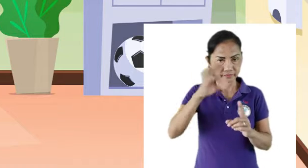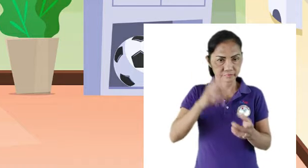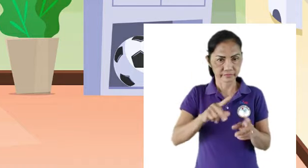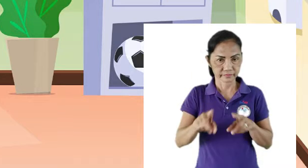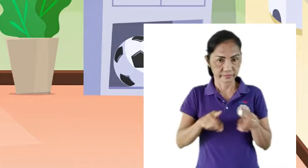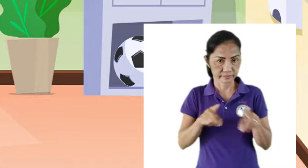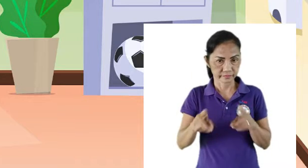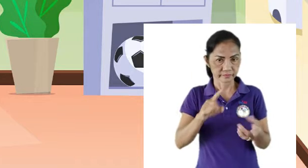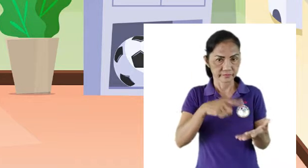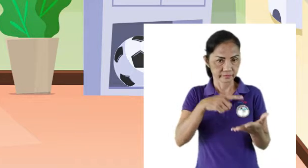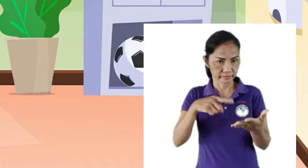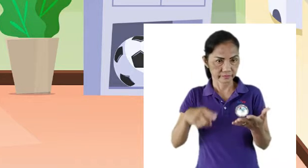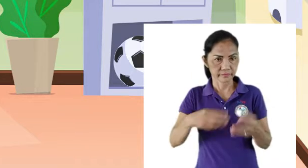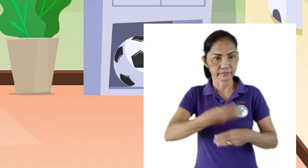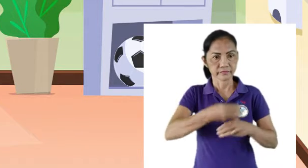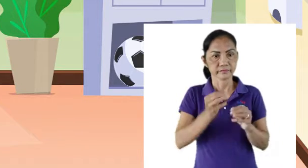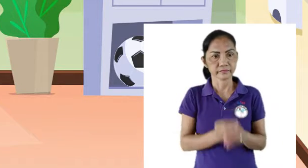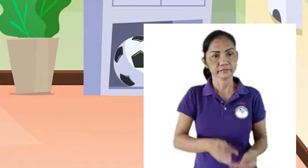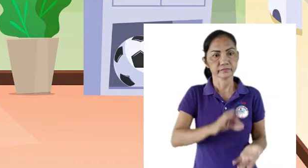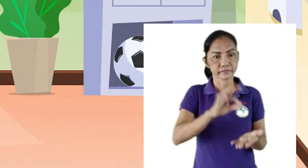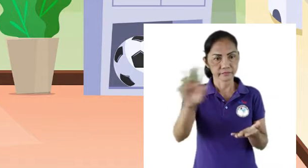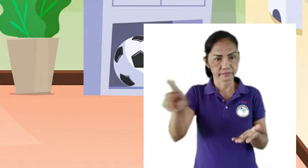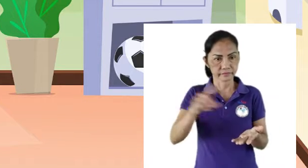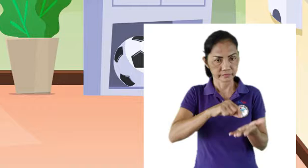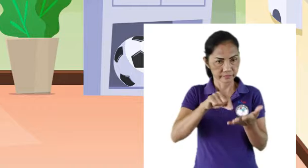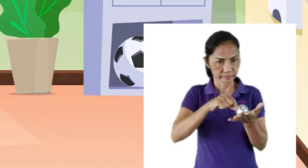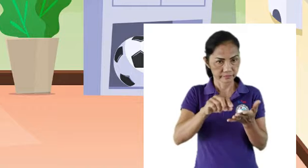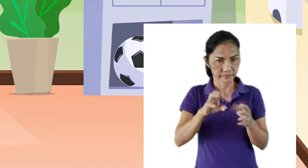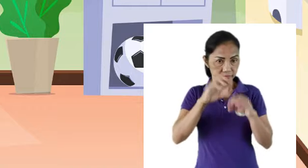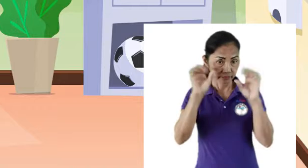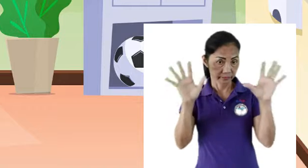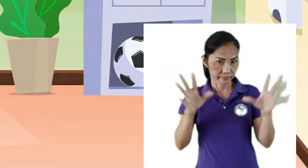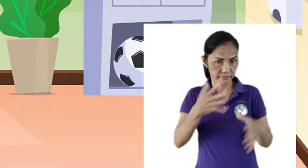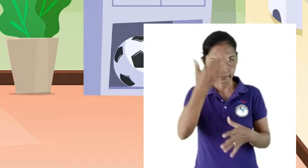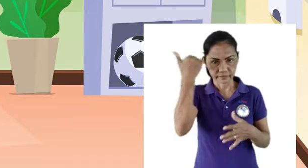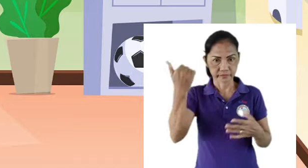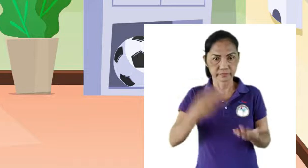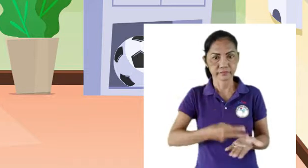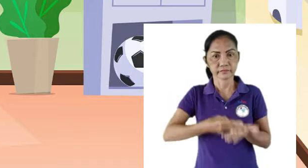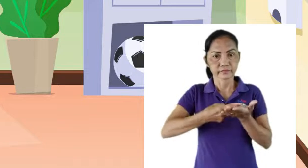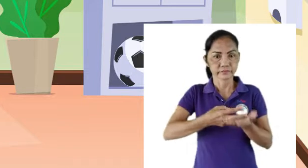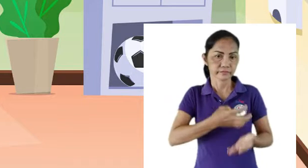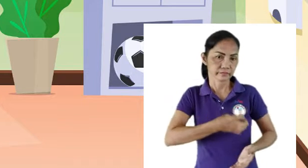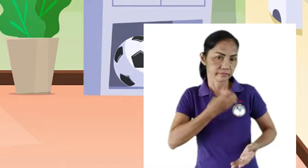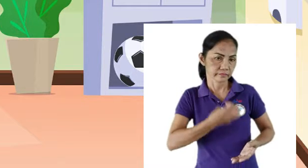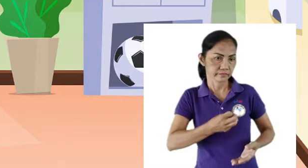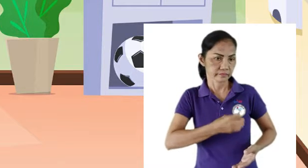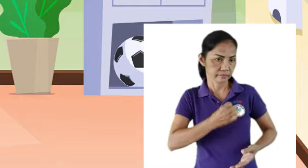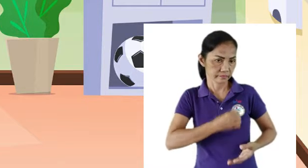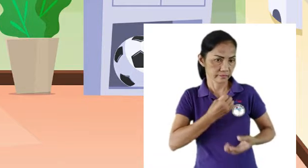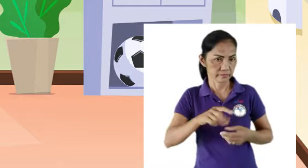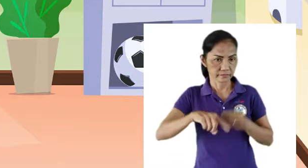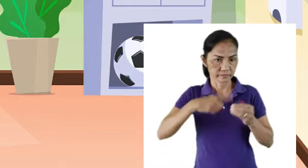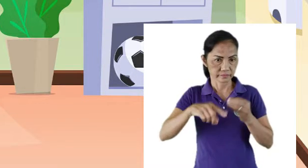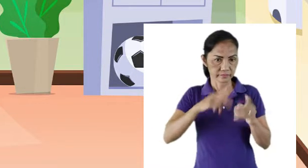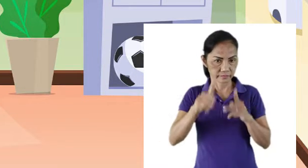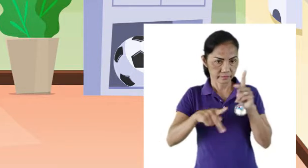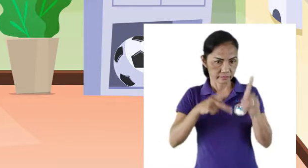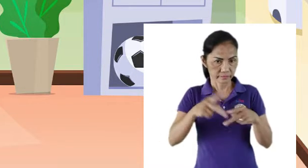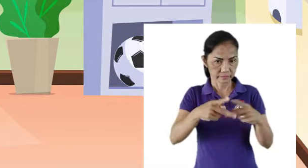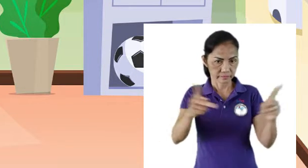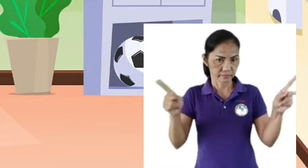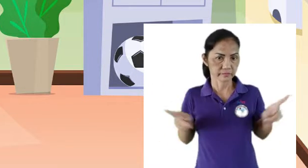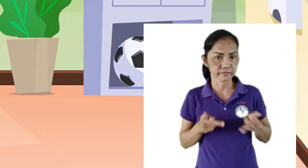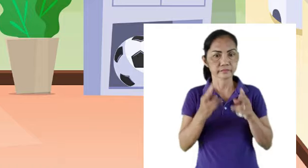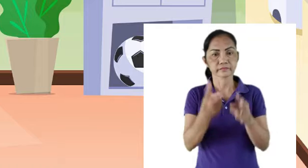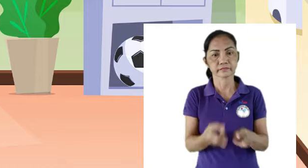generate descriptive details to make your writing clear because they help a specific mood or emotion about people,